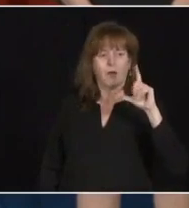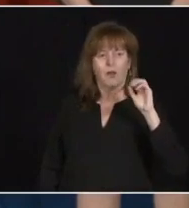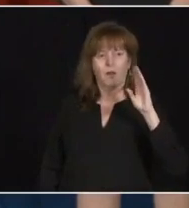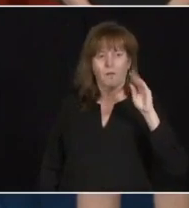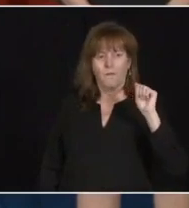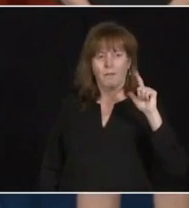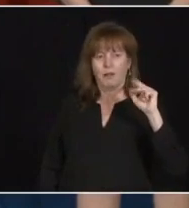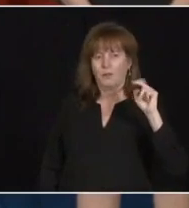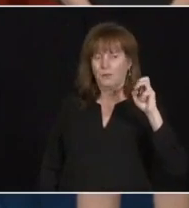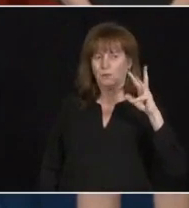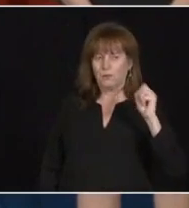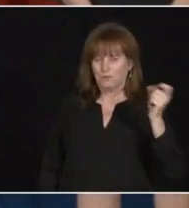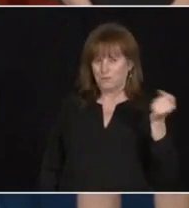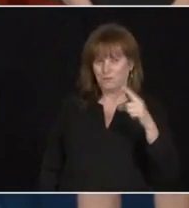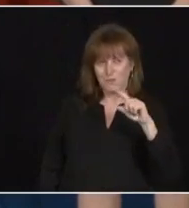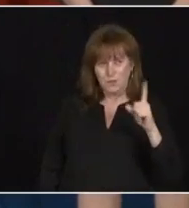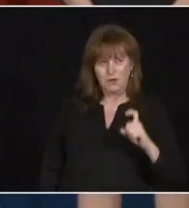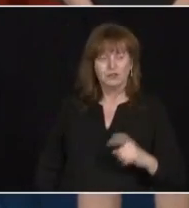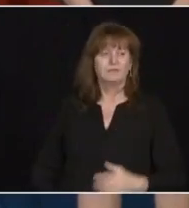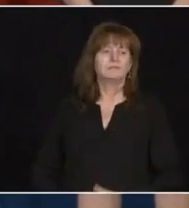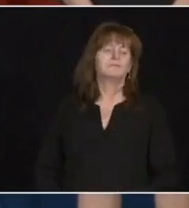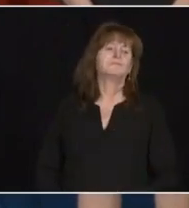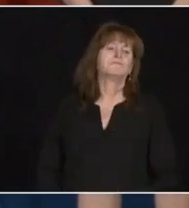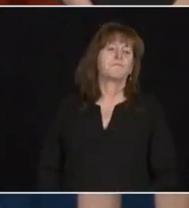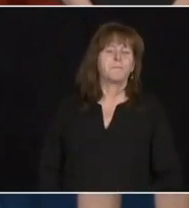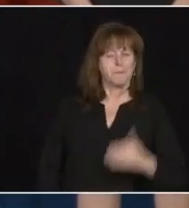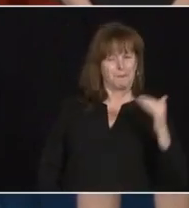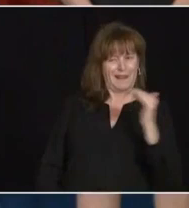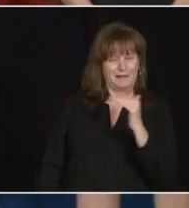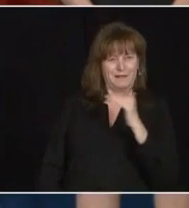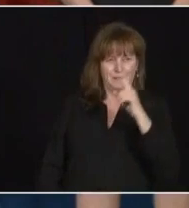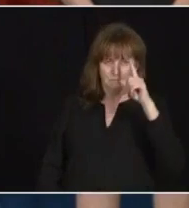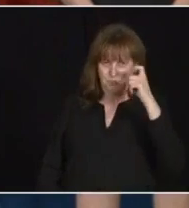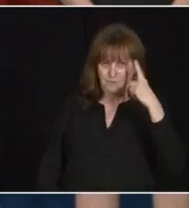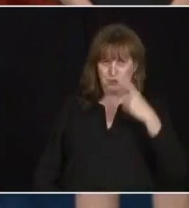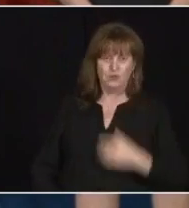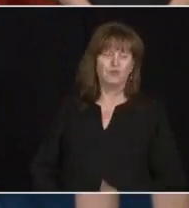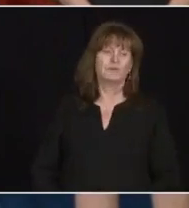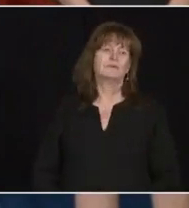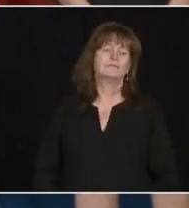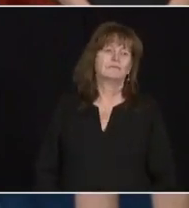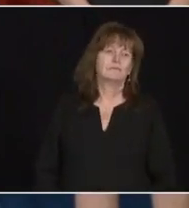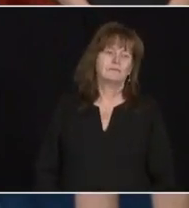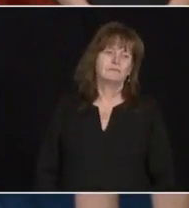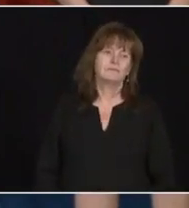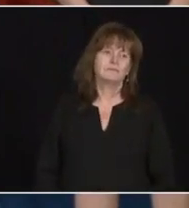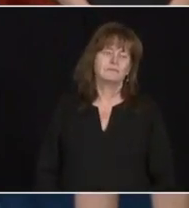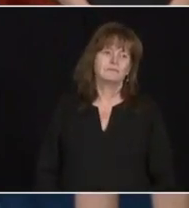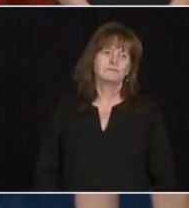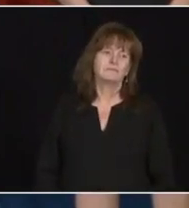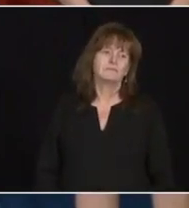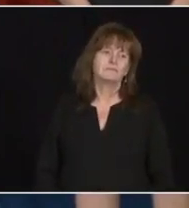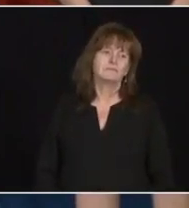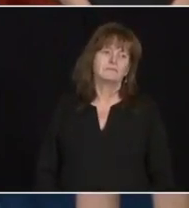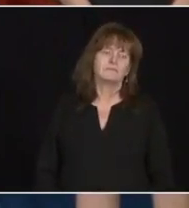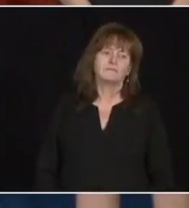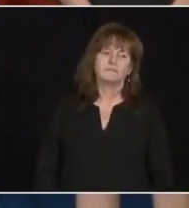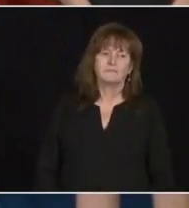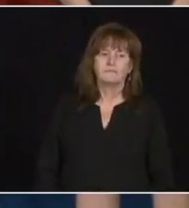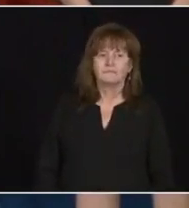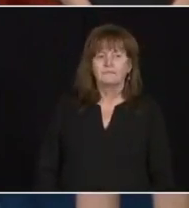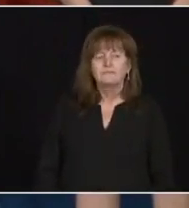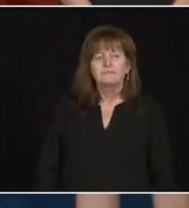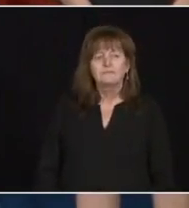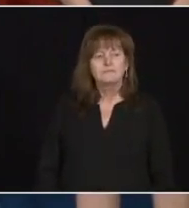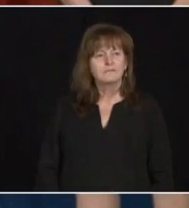Hi, my question is for the Premier. What happens to parents' money if a day school such as one